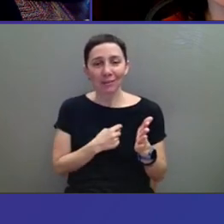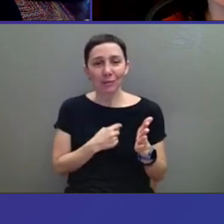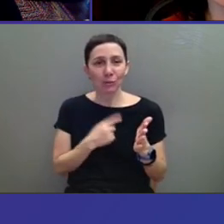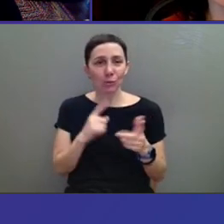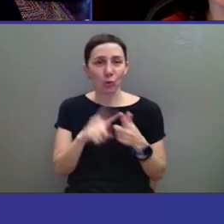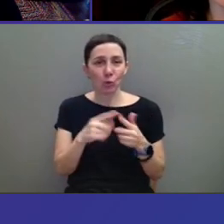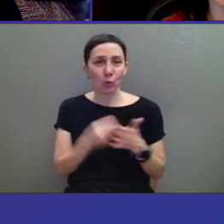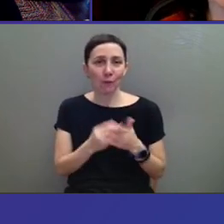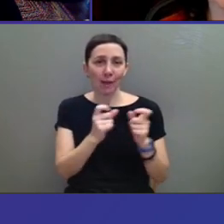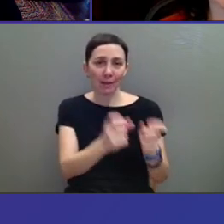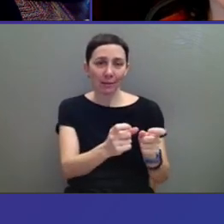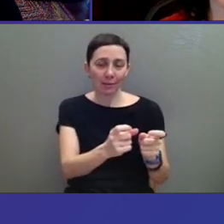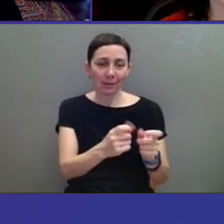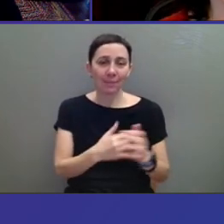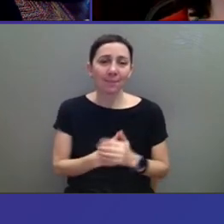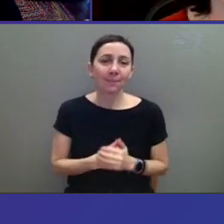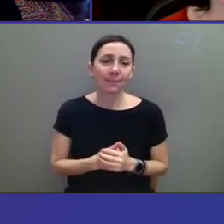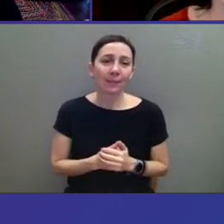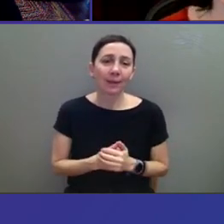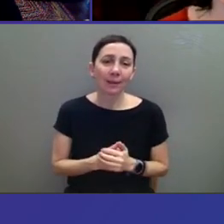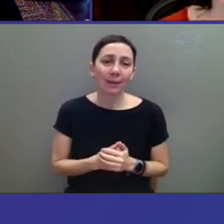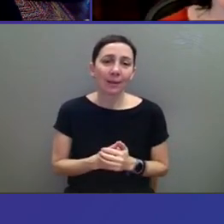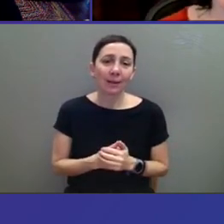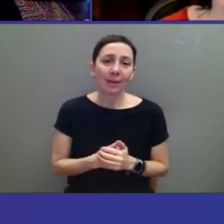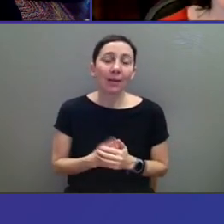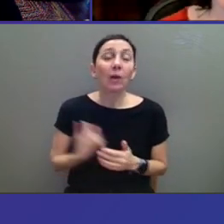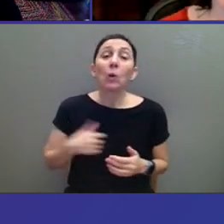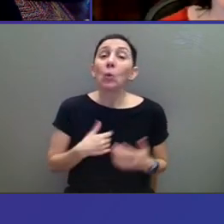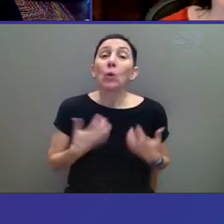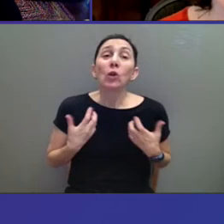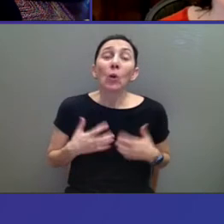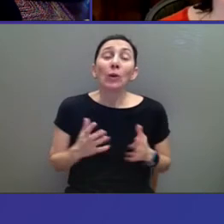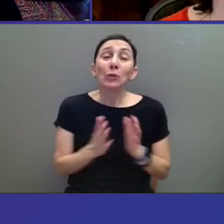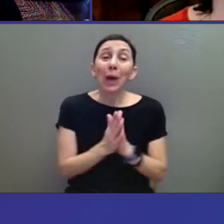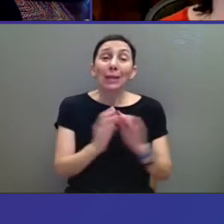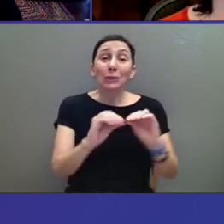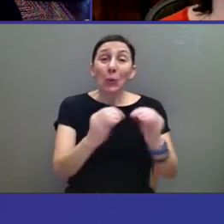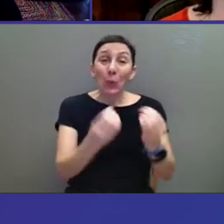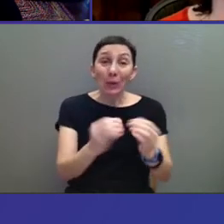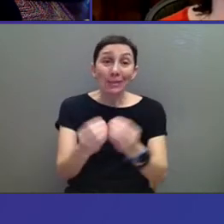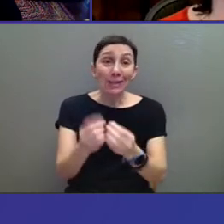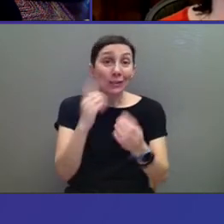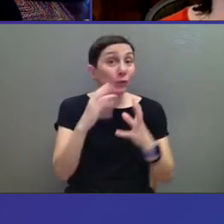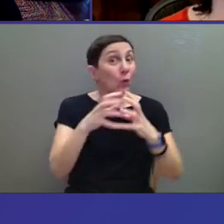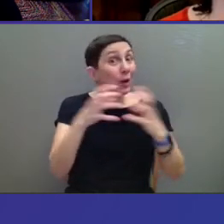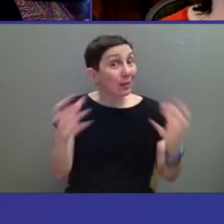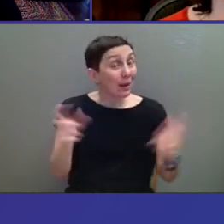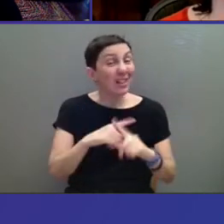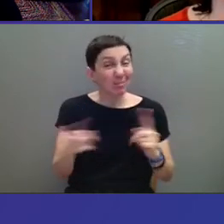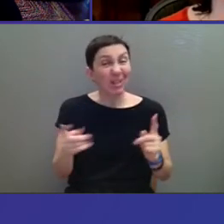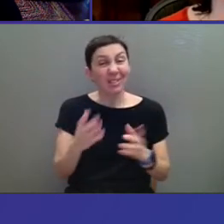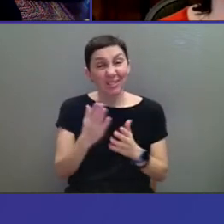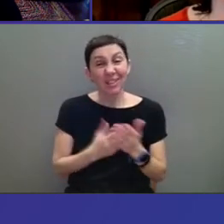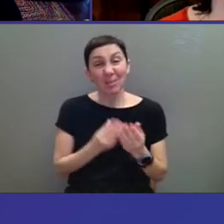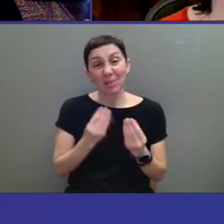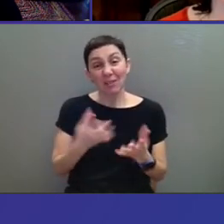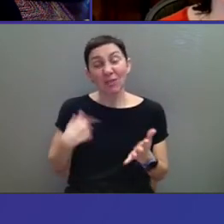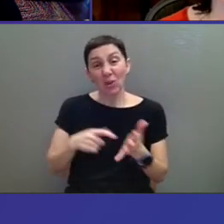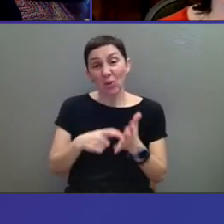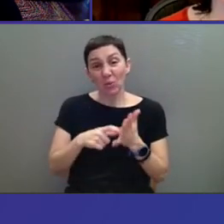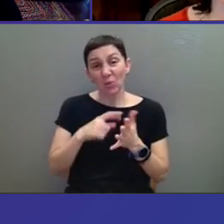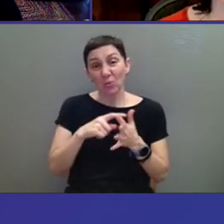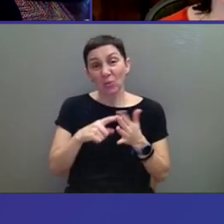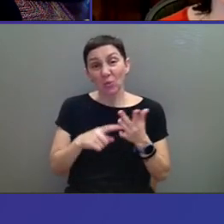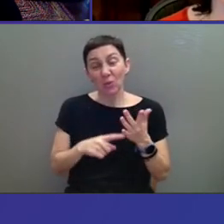want to be asking a lot from organizations, but this is information that we do need to make recommendations to